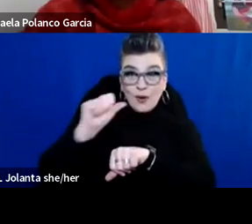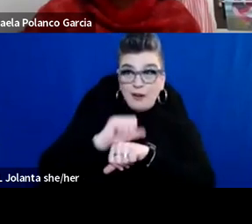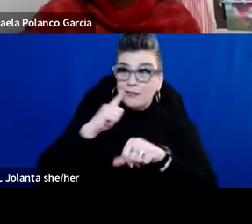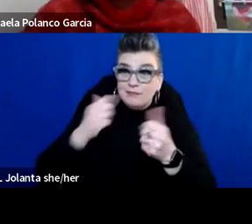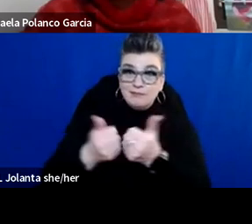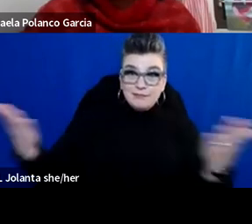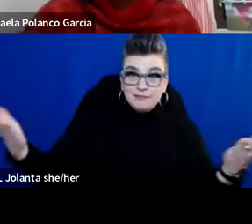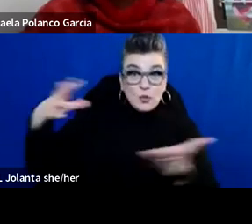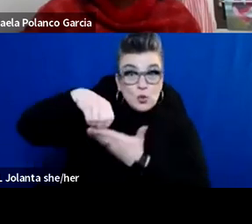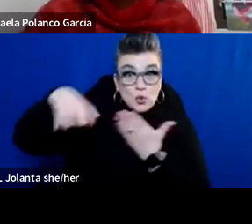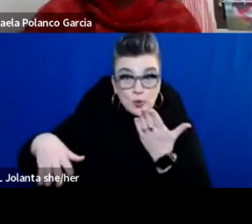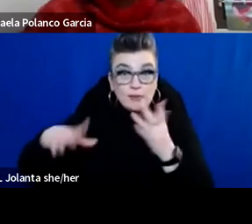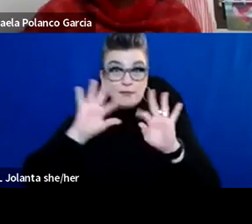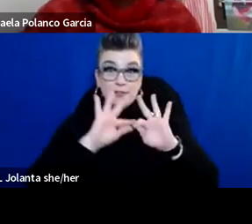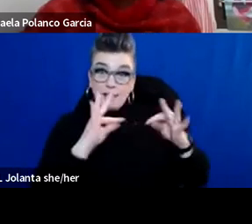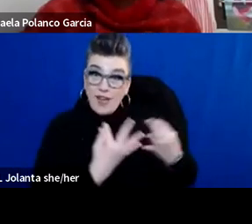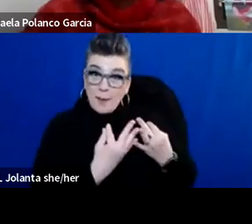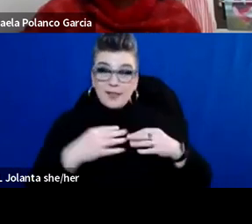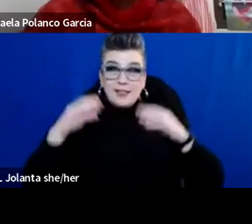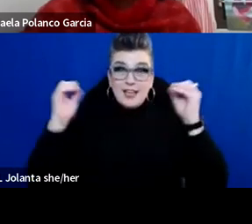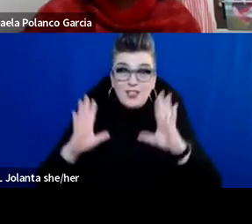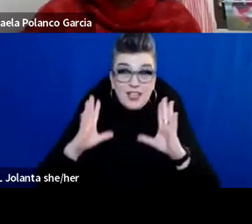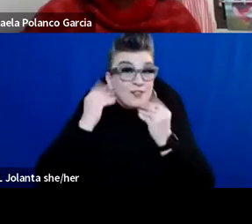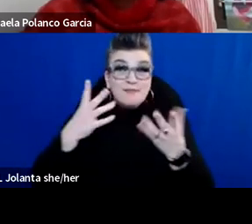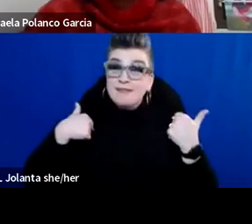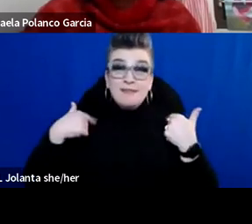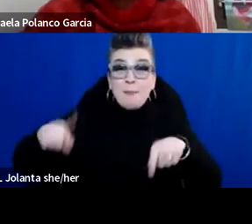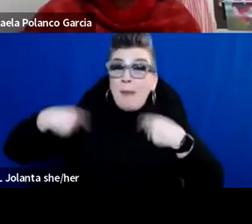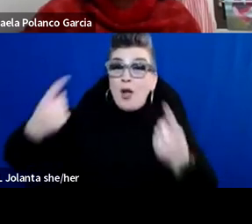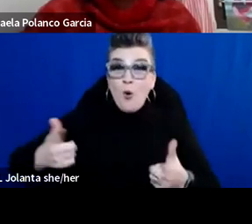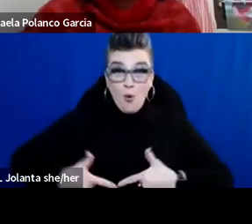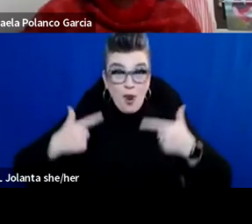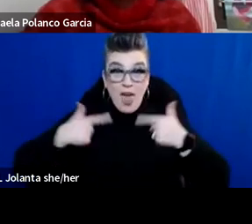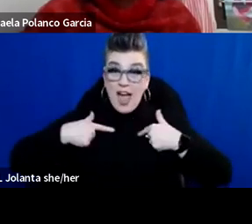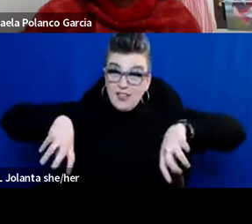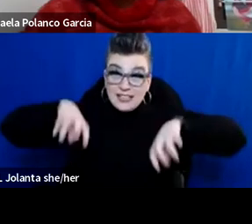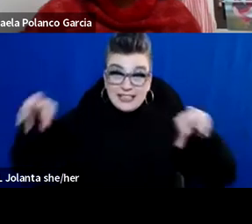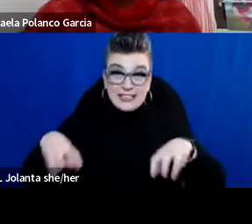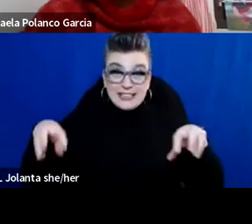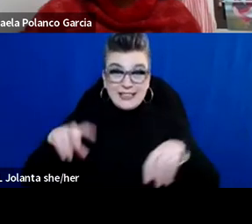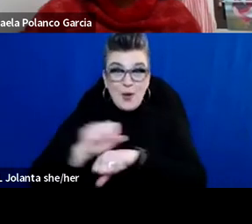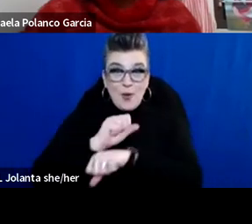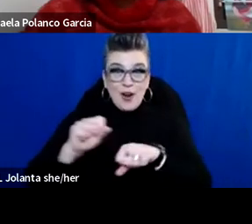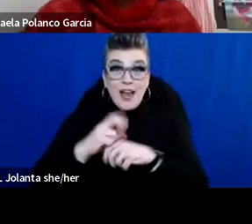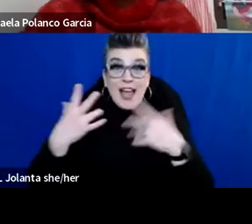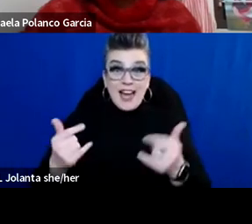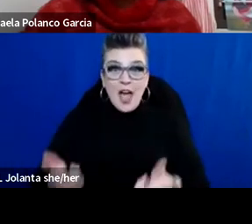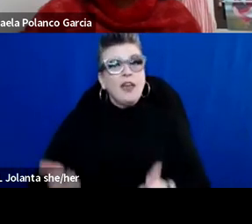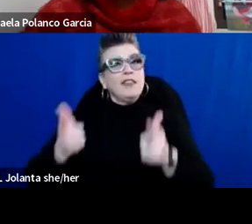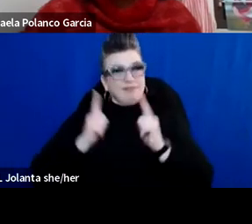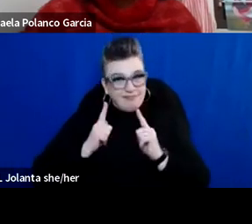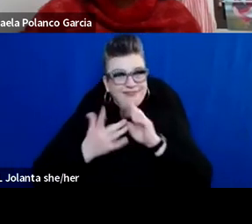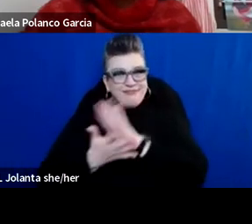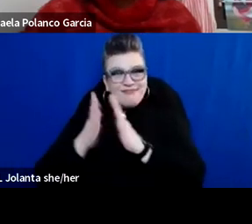educators i have been doing this work my whole life and it's excited to get to do it from this seat in partnership with all of